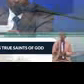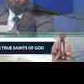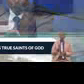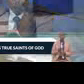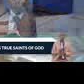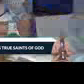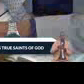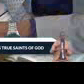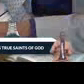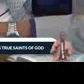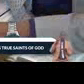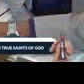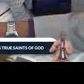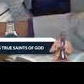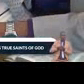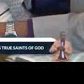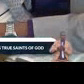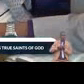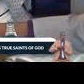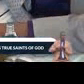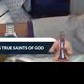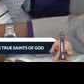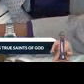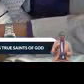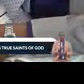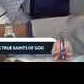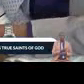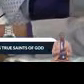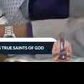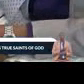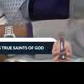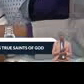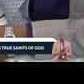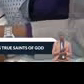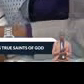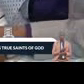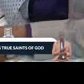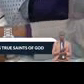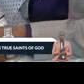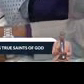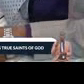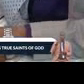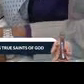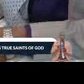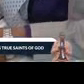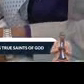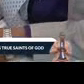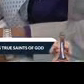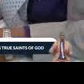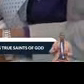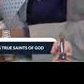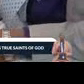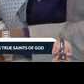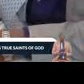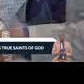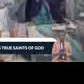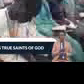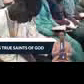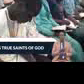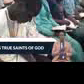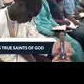Our purity, he purges us, he cleanses us, he purifies